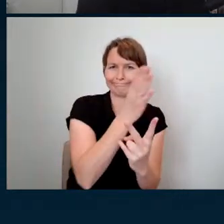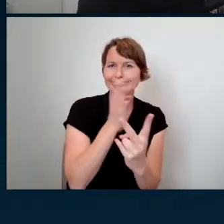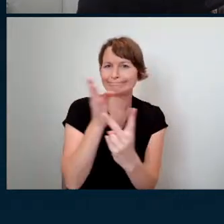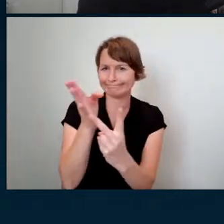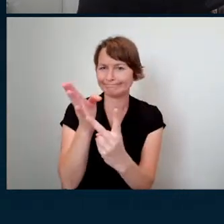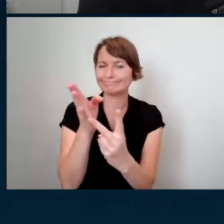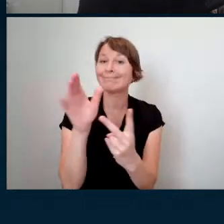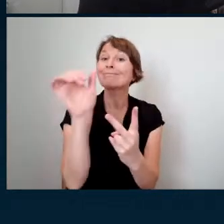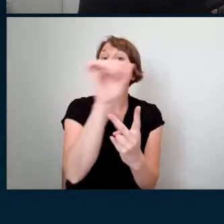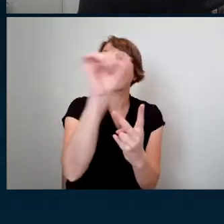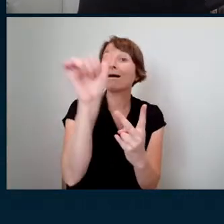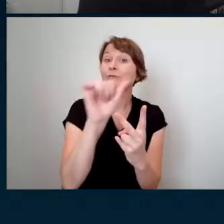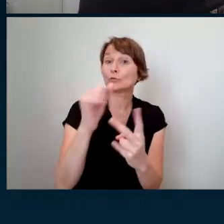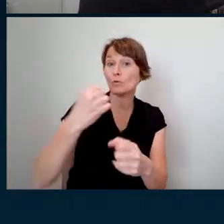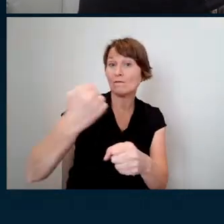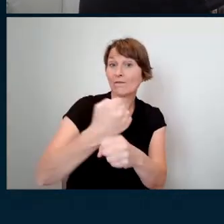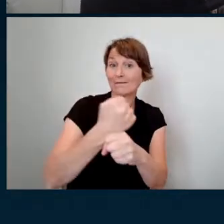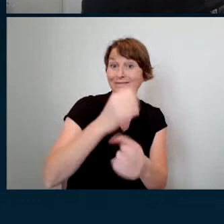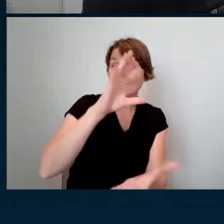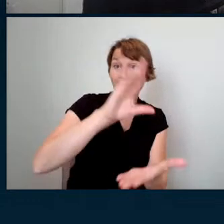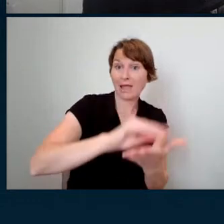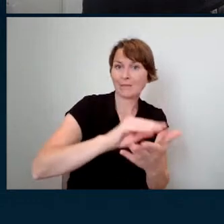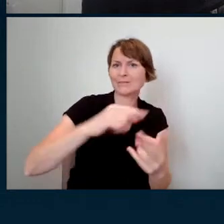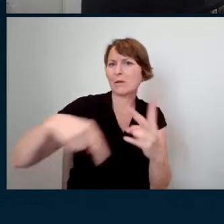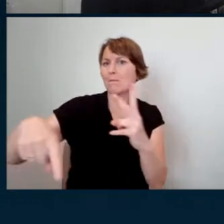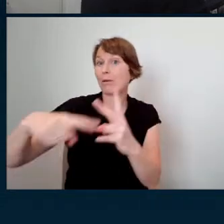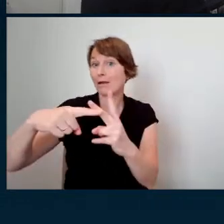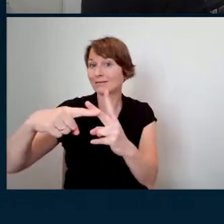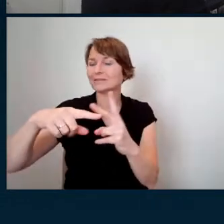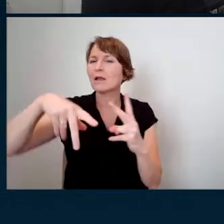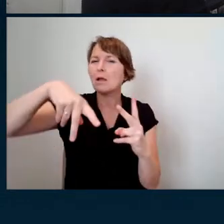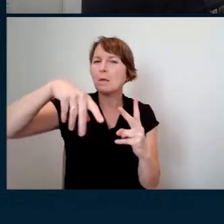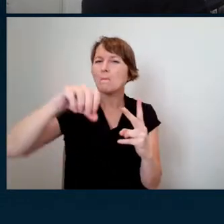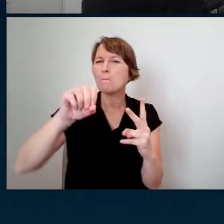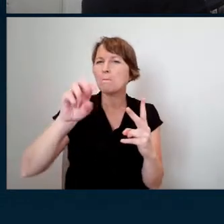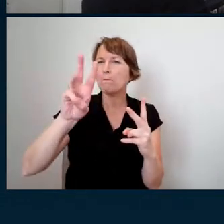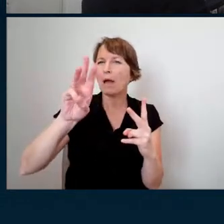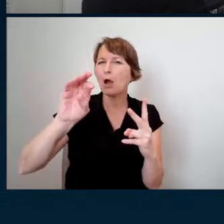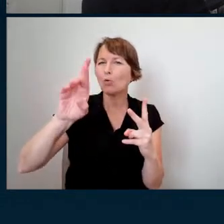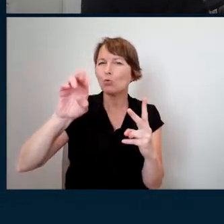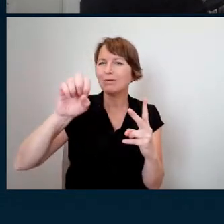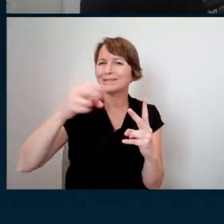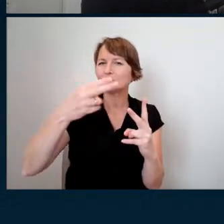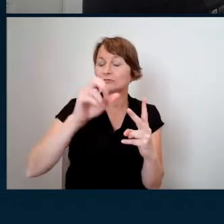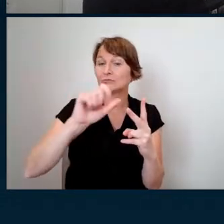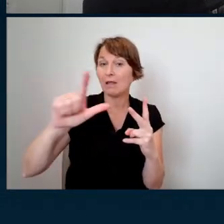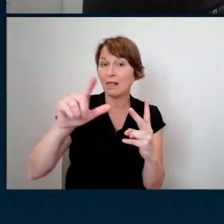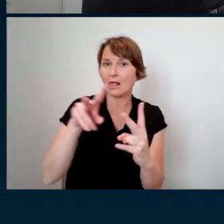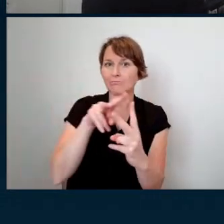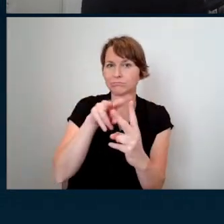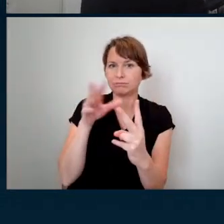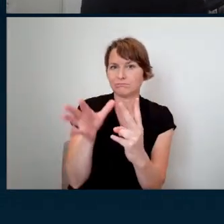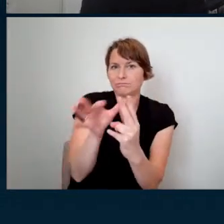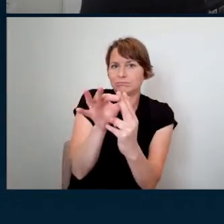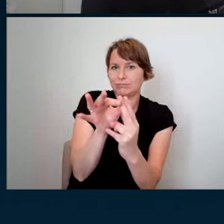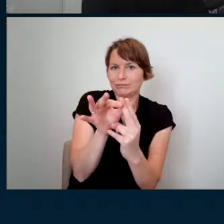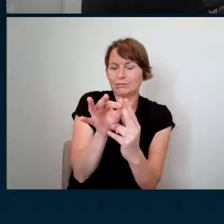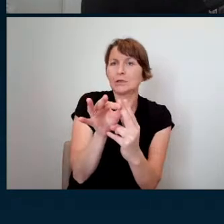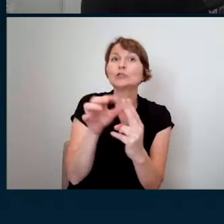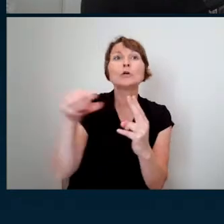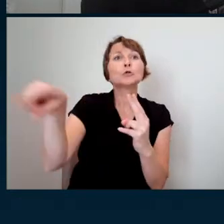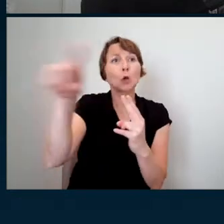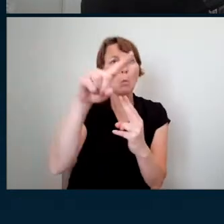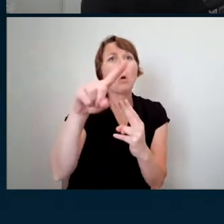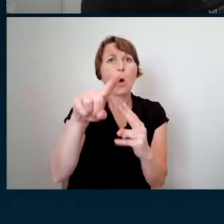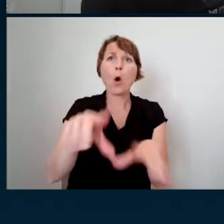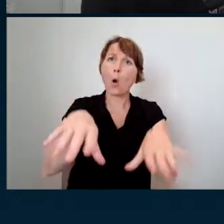A combination which I truly believe in, and with this title I find some people get the reference, some people do not, and I really wanted the